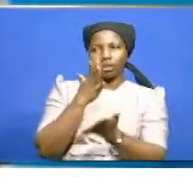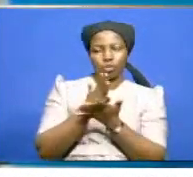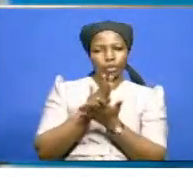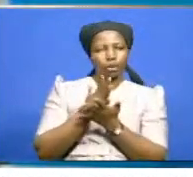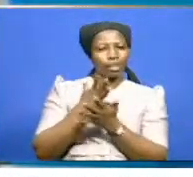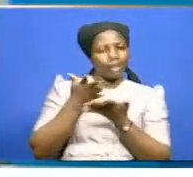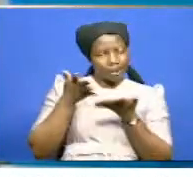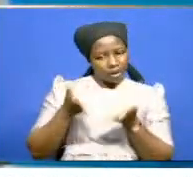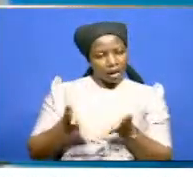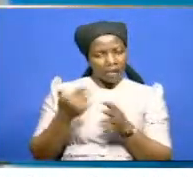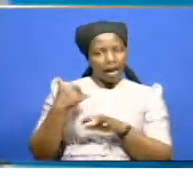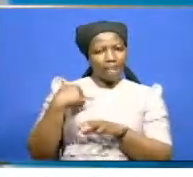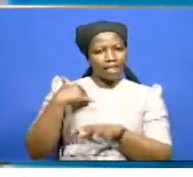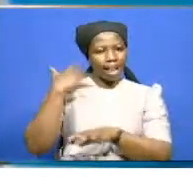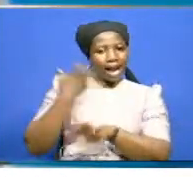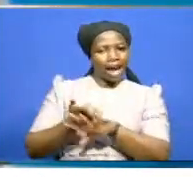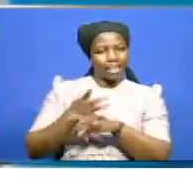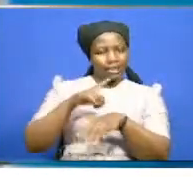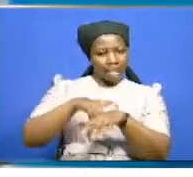tough times, but